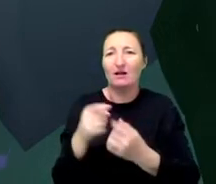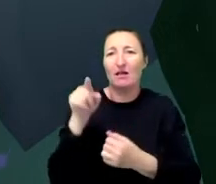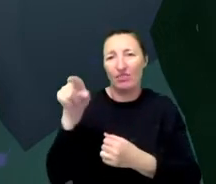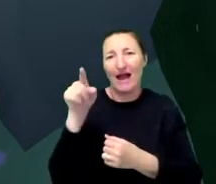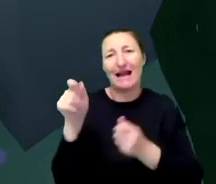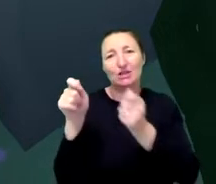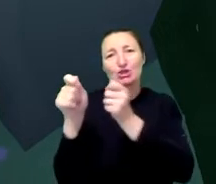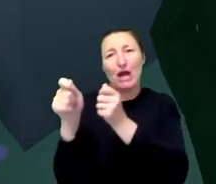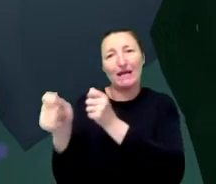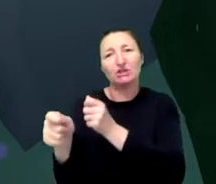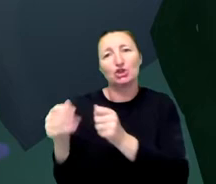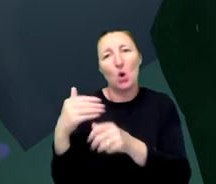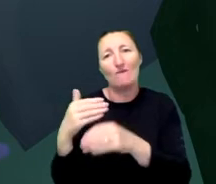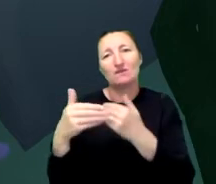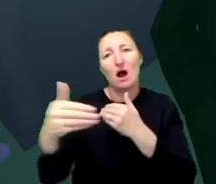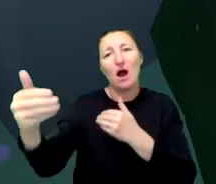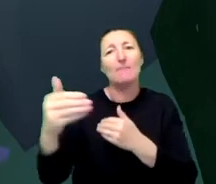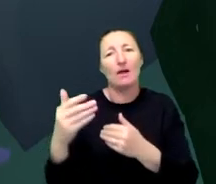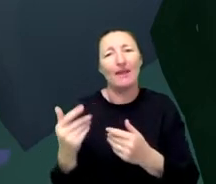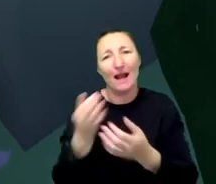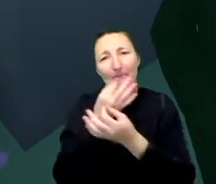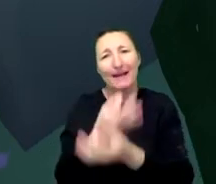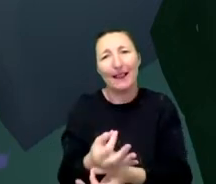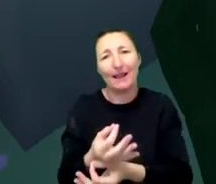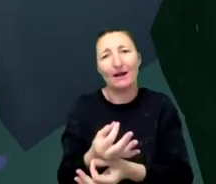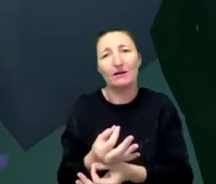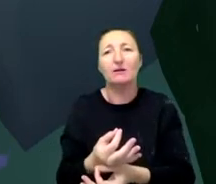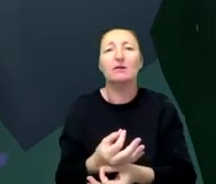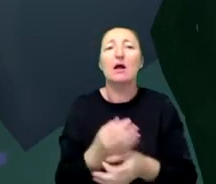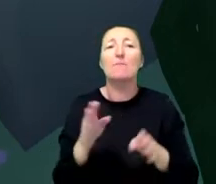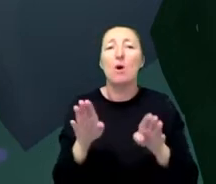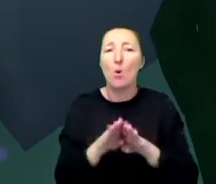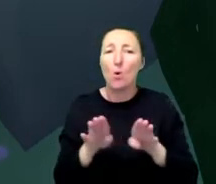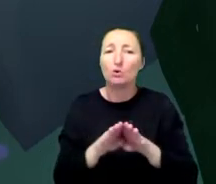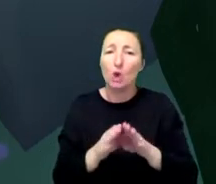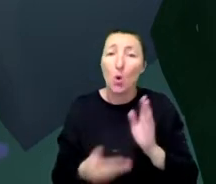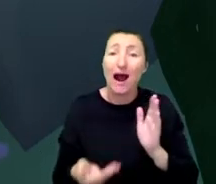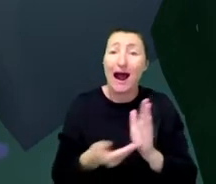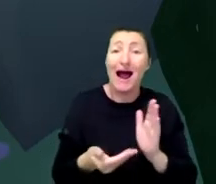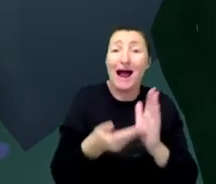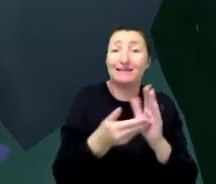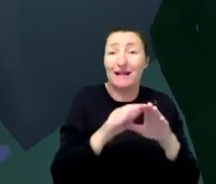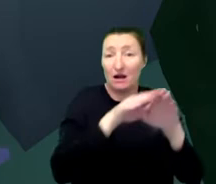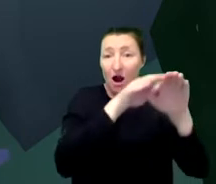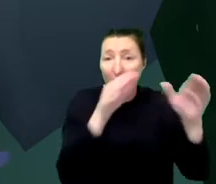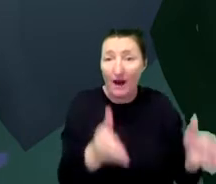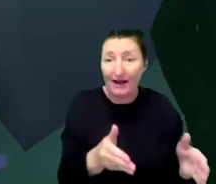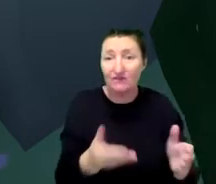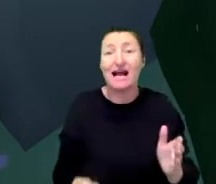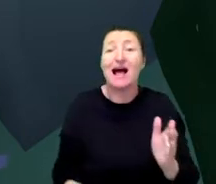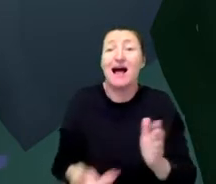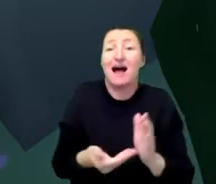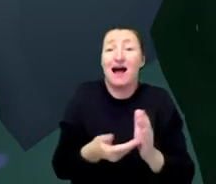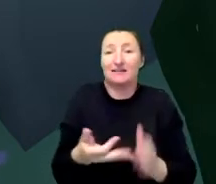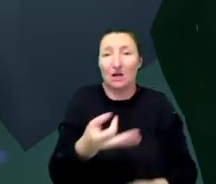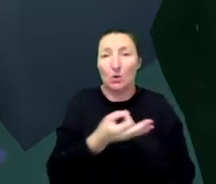time is appealing. But I think also to extend adding more hives and extending the kinds of questions that you're asking about a tool